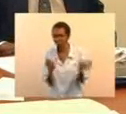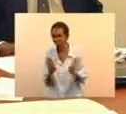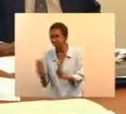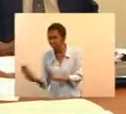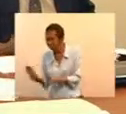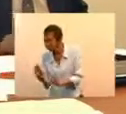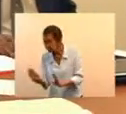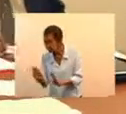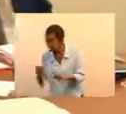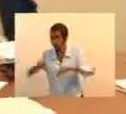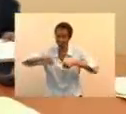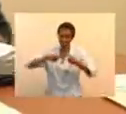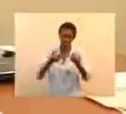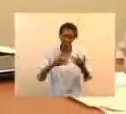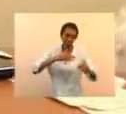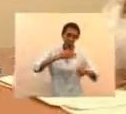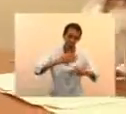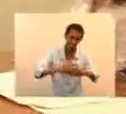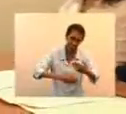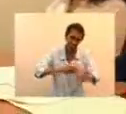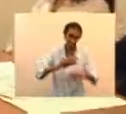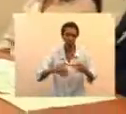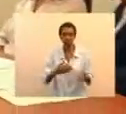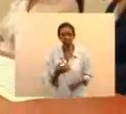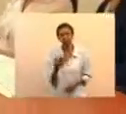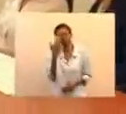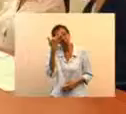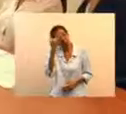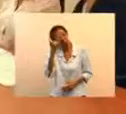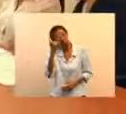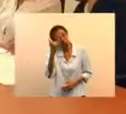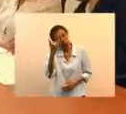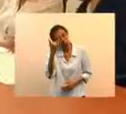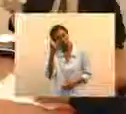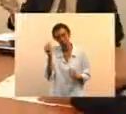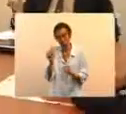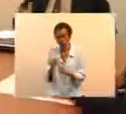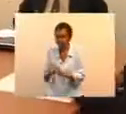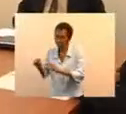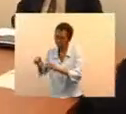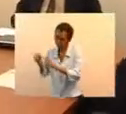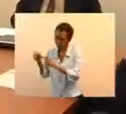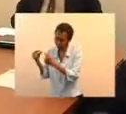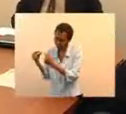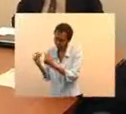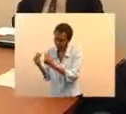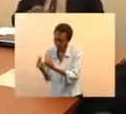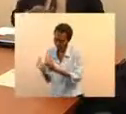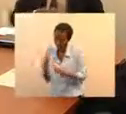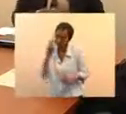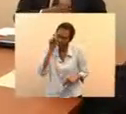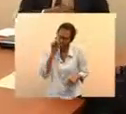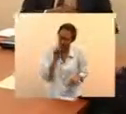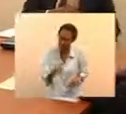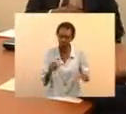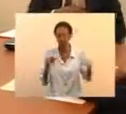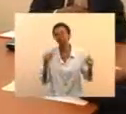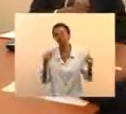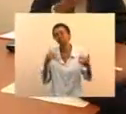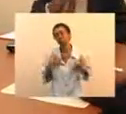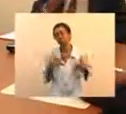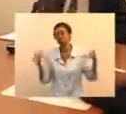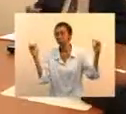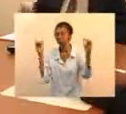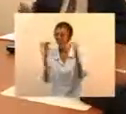The purpose of ground rules is to ensure that each party feels comfortable during the mediation and is given a fair